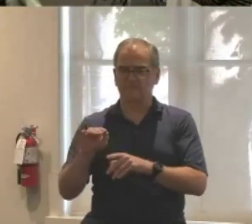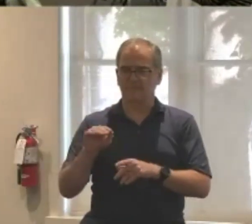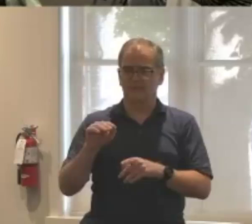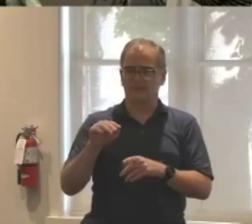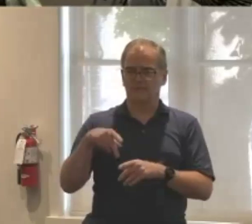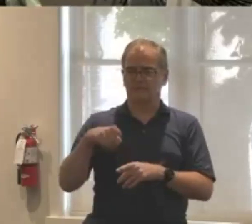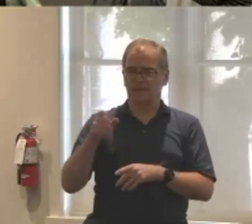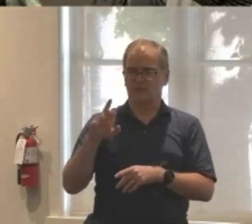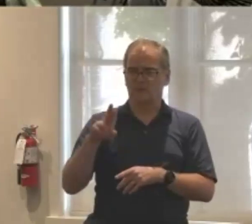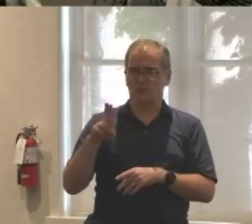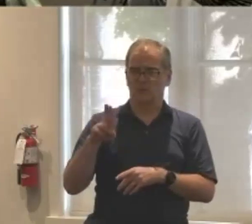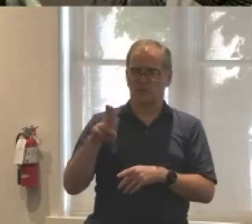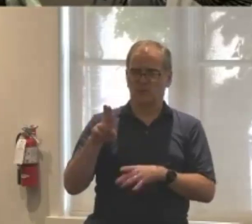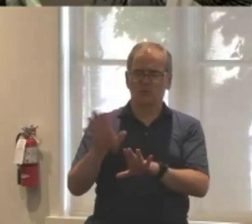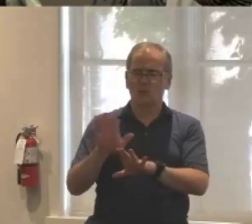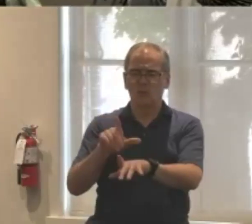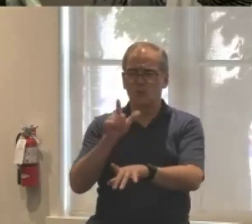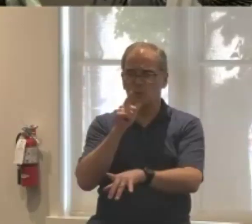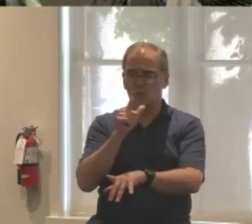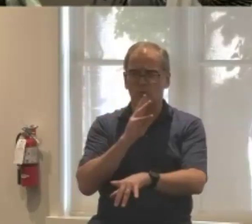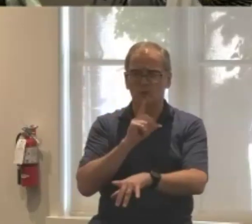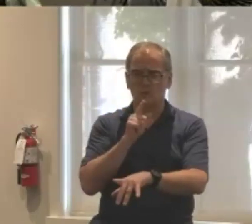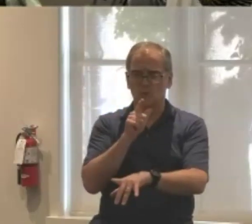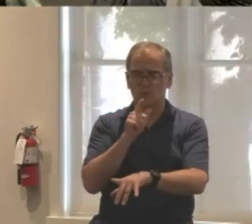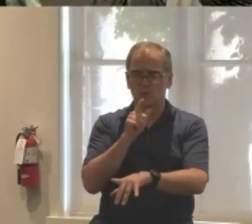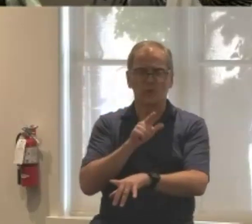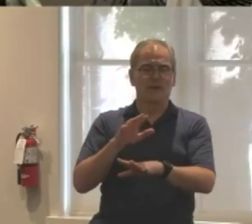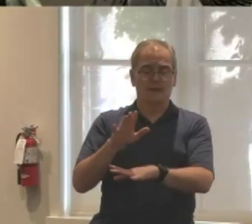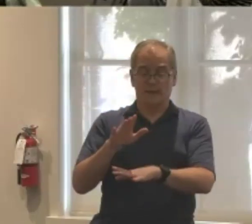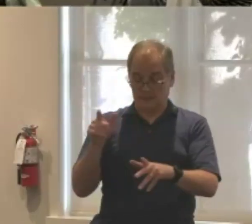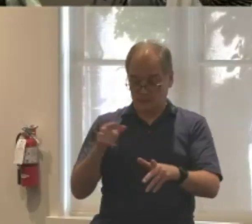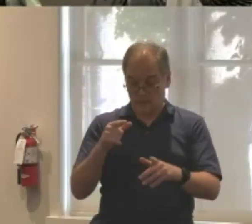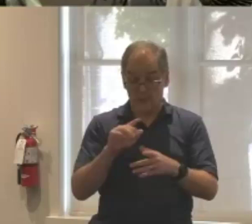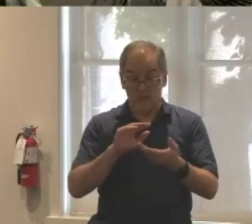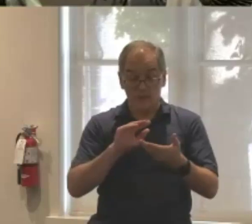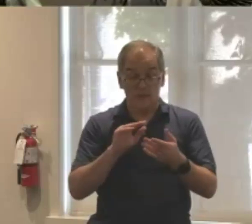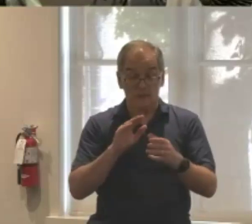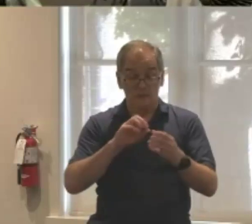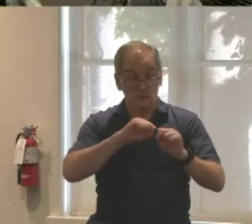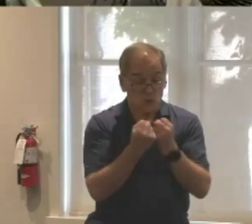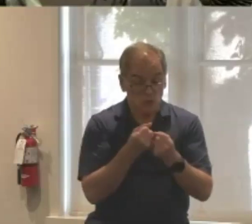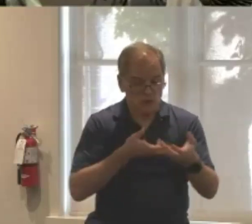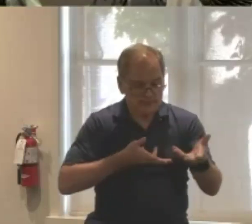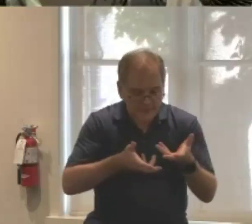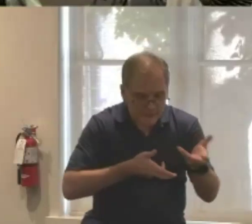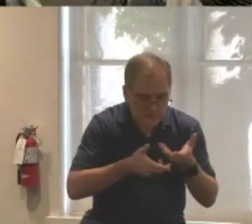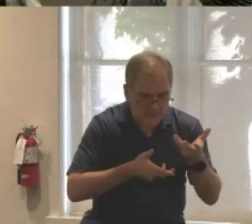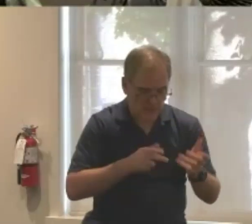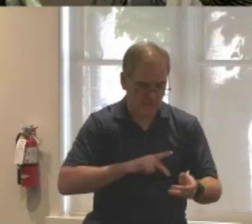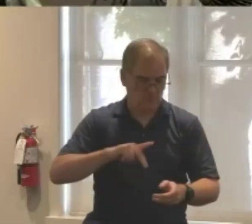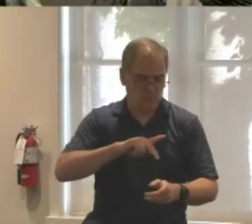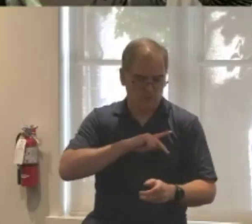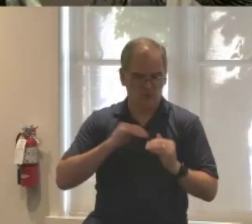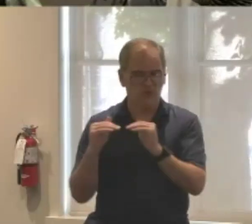Waterloo. Her passion for community engagement and social justice stems from her personal experience as a